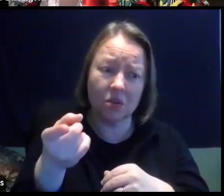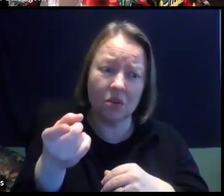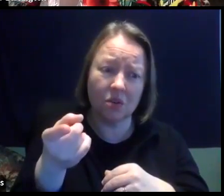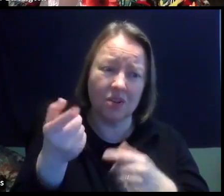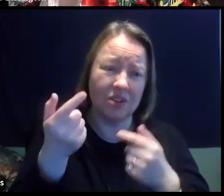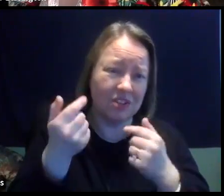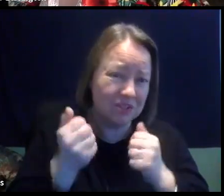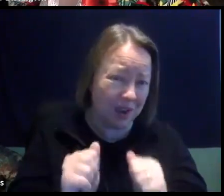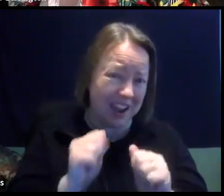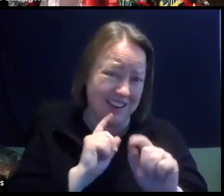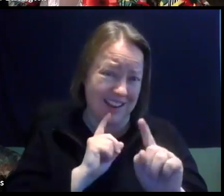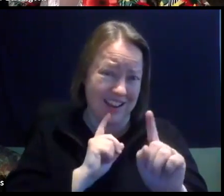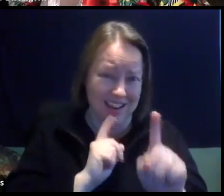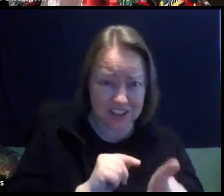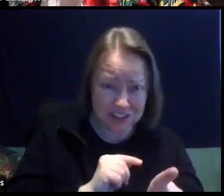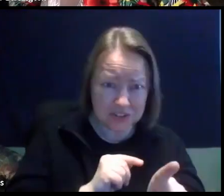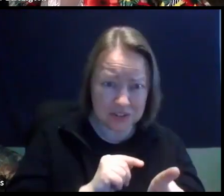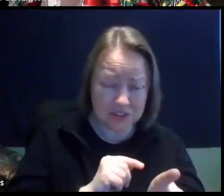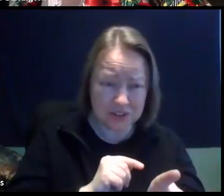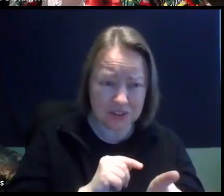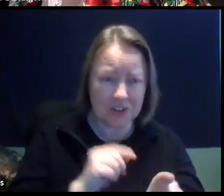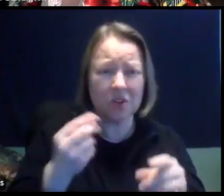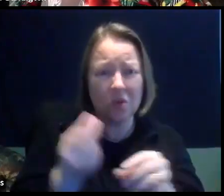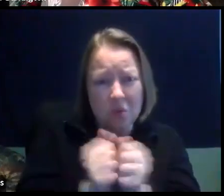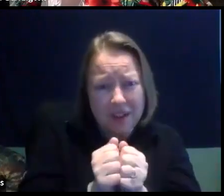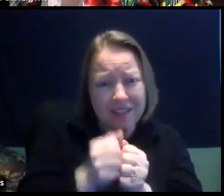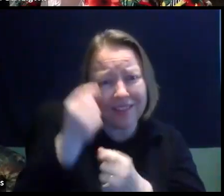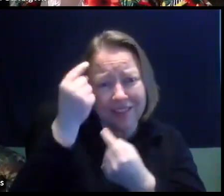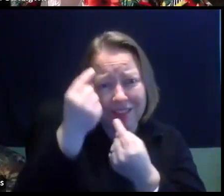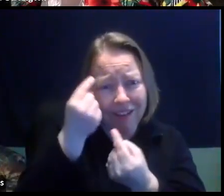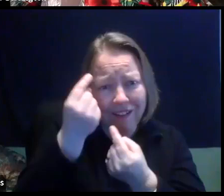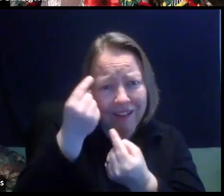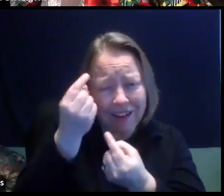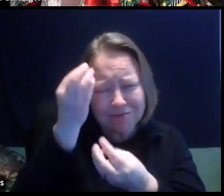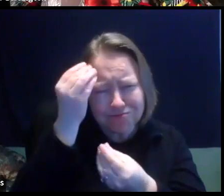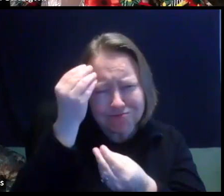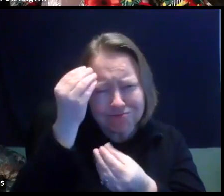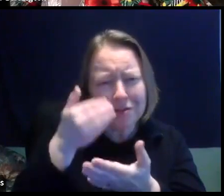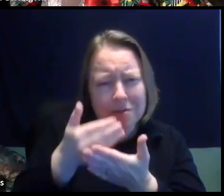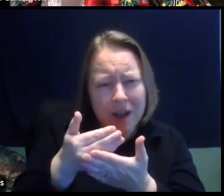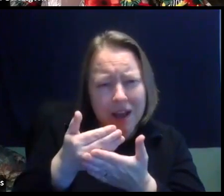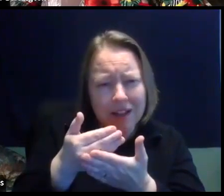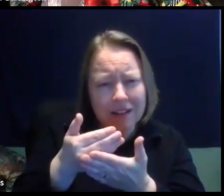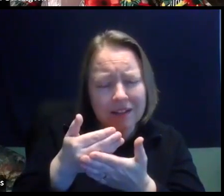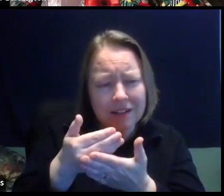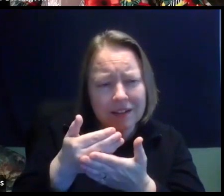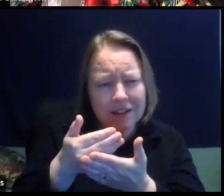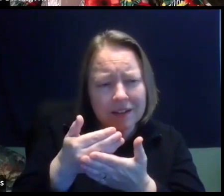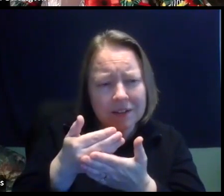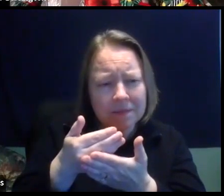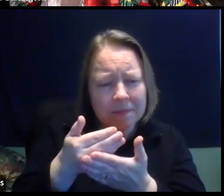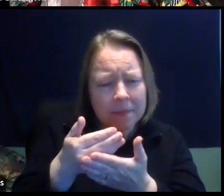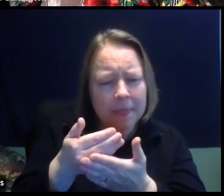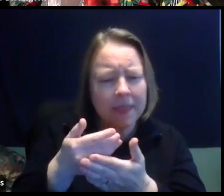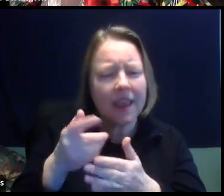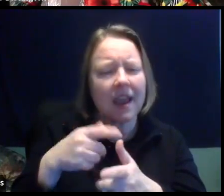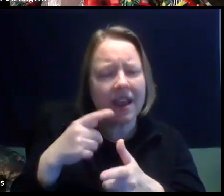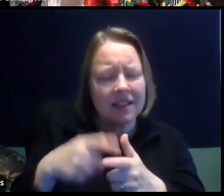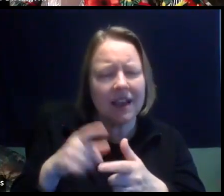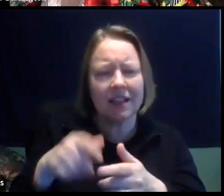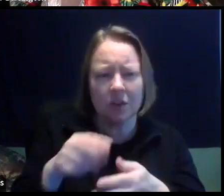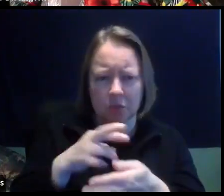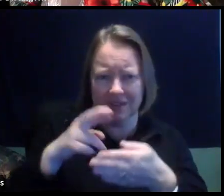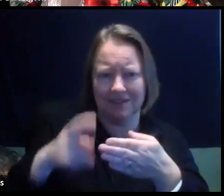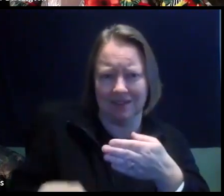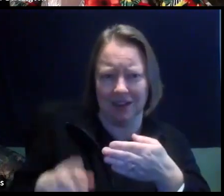to answer it thoughtfully, well, in a way where the results can actually